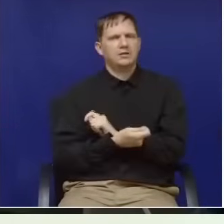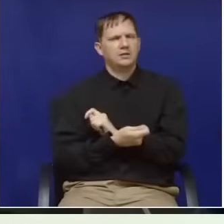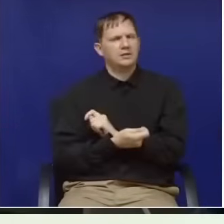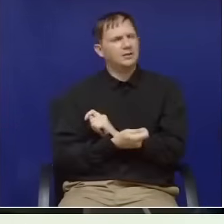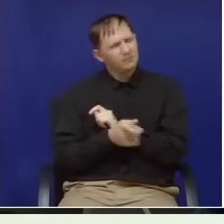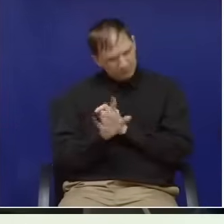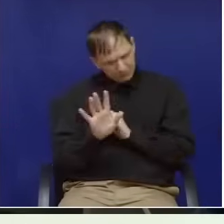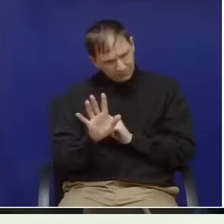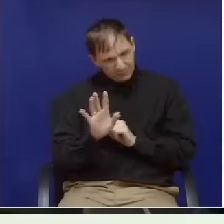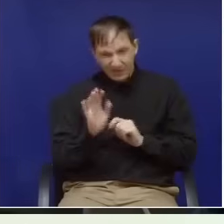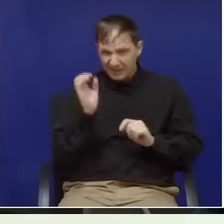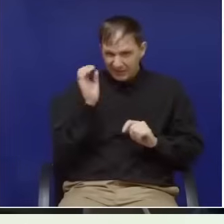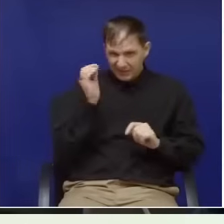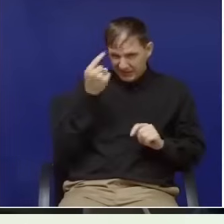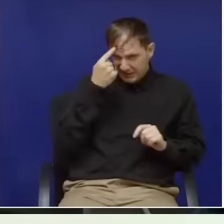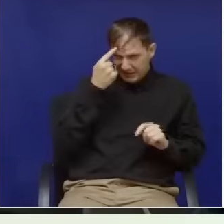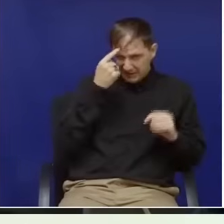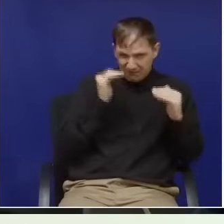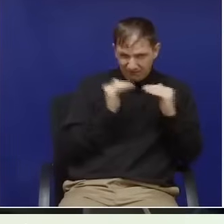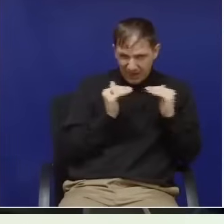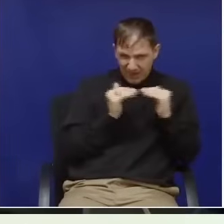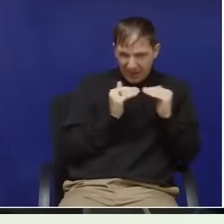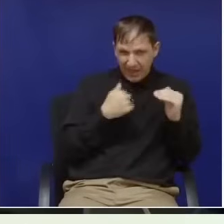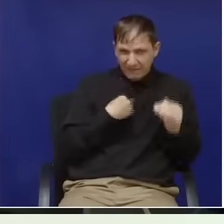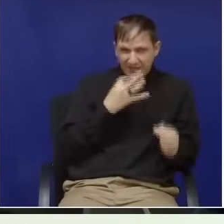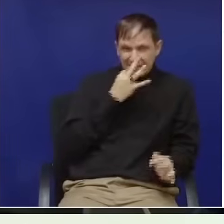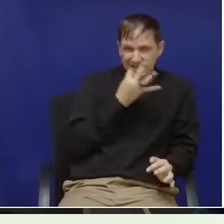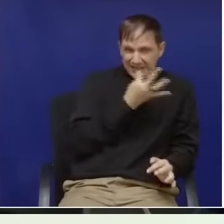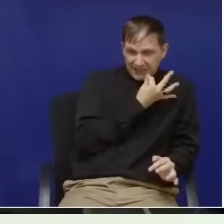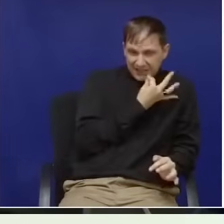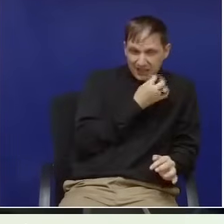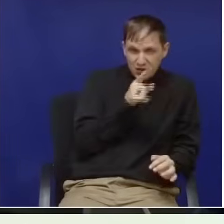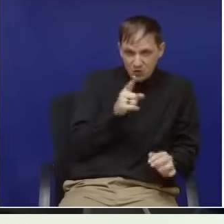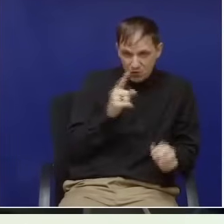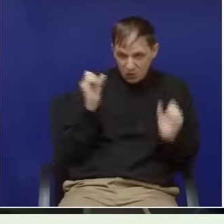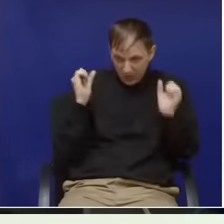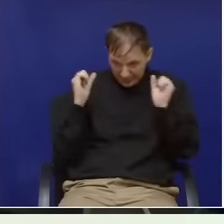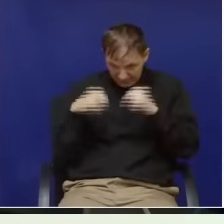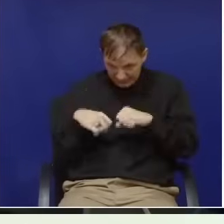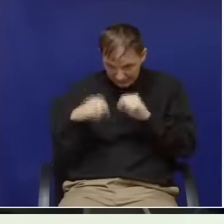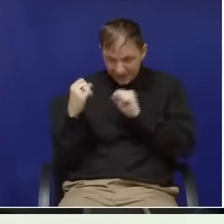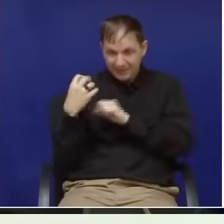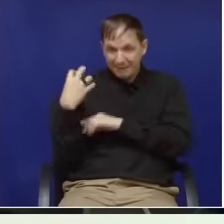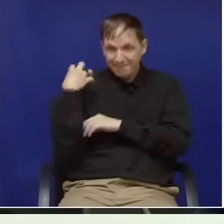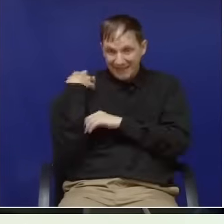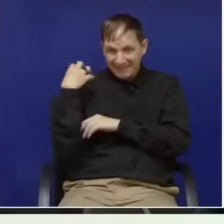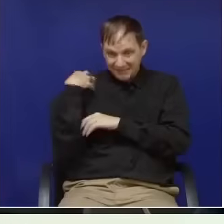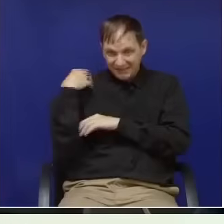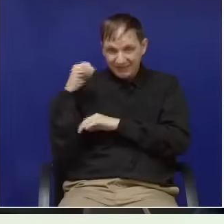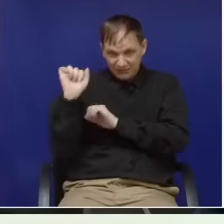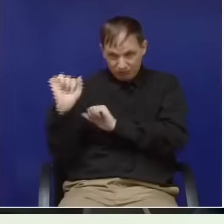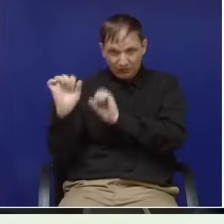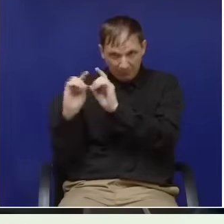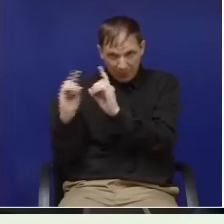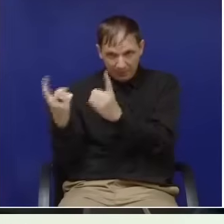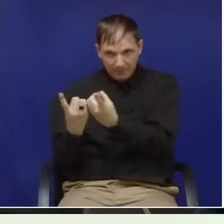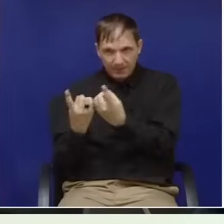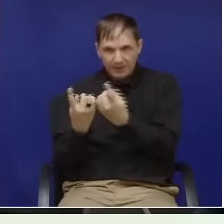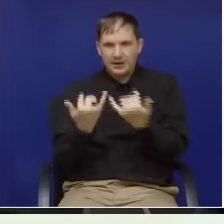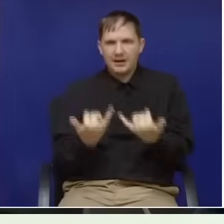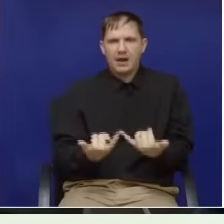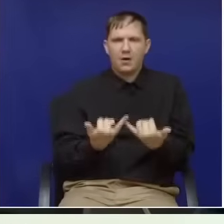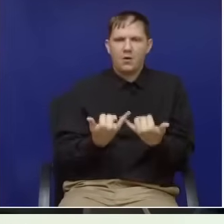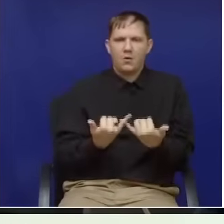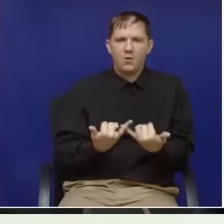be fair for me to say that you are admitting as the ministry that it is now a